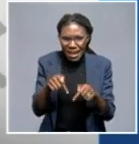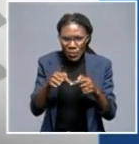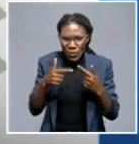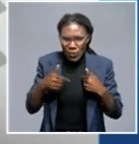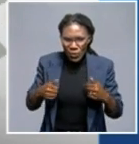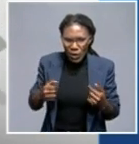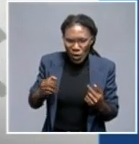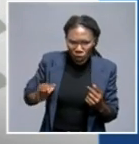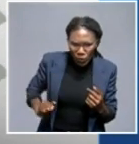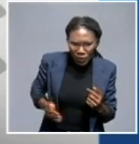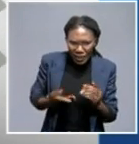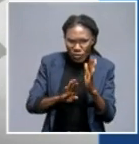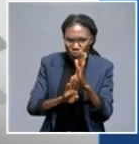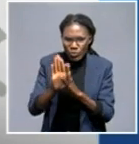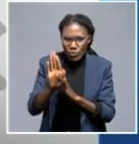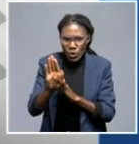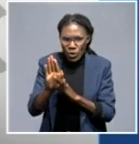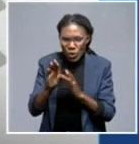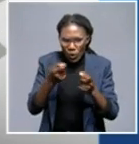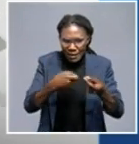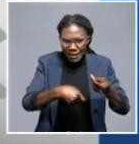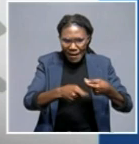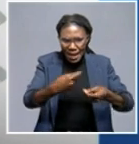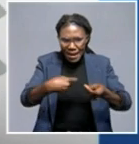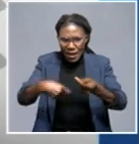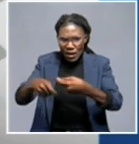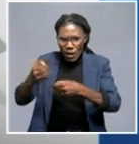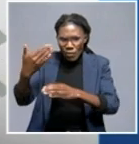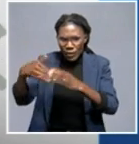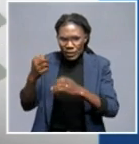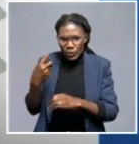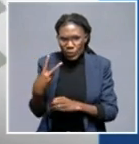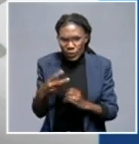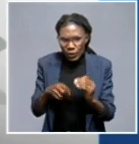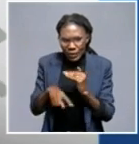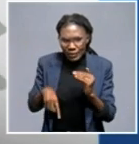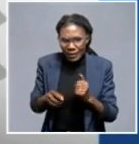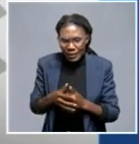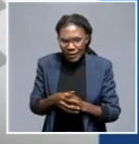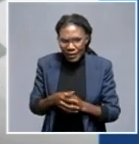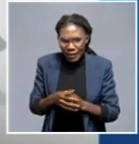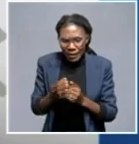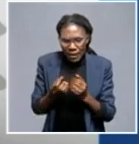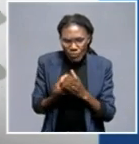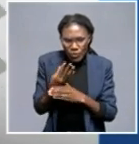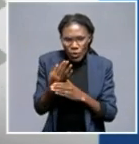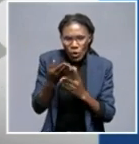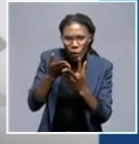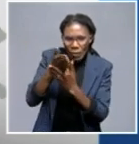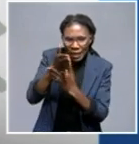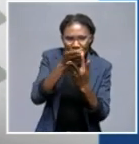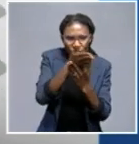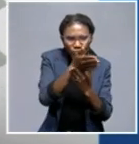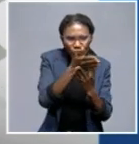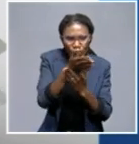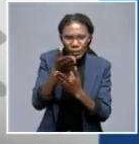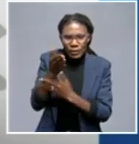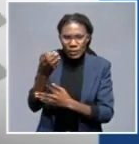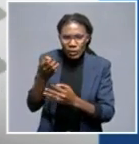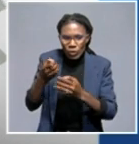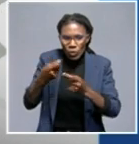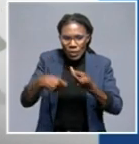need to improve bilateral trade by creating market access for our products,